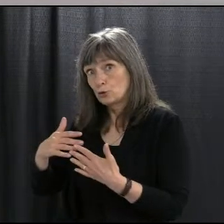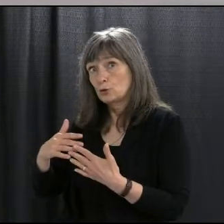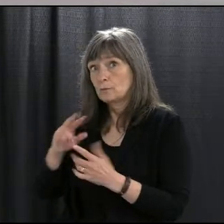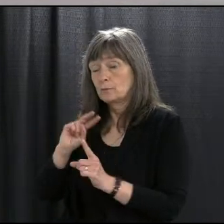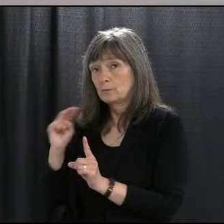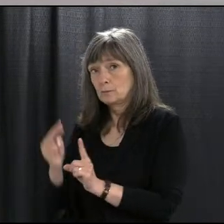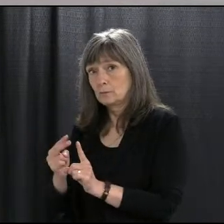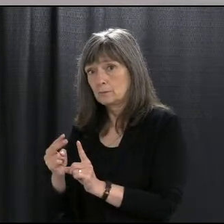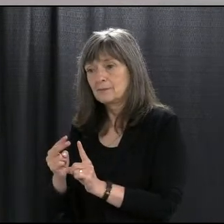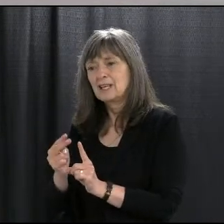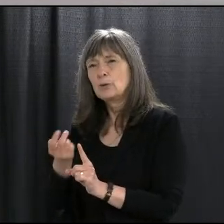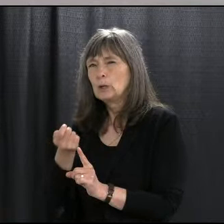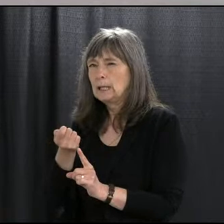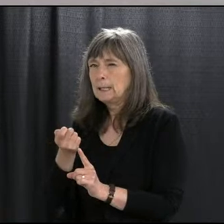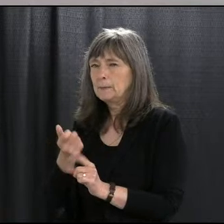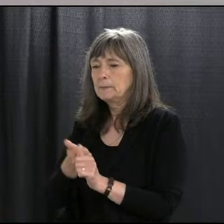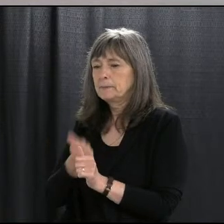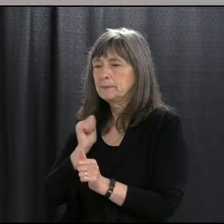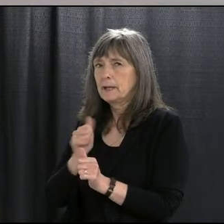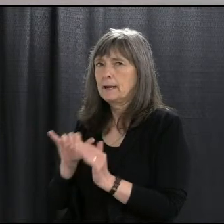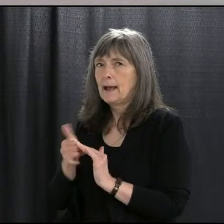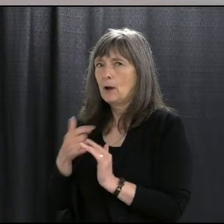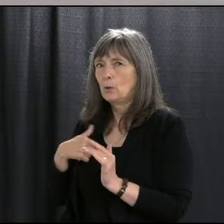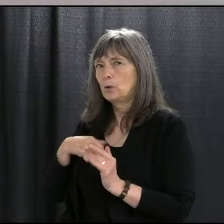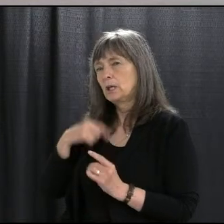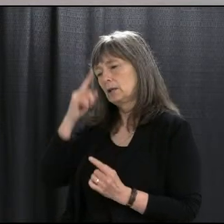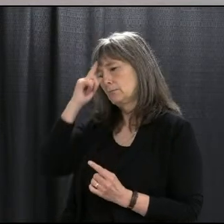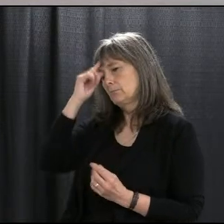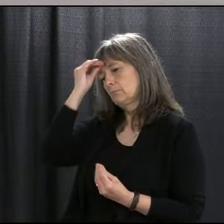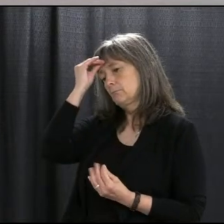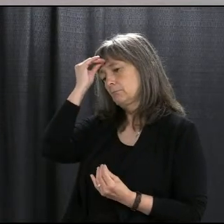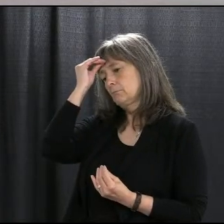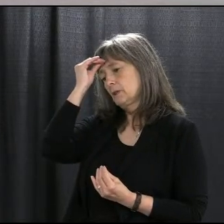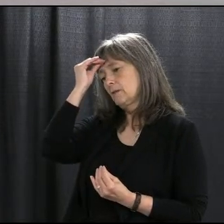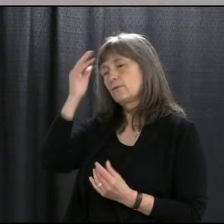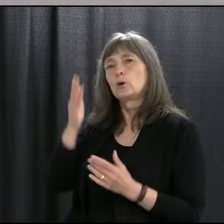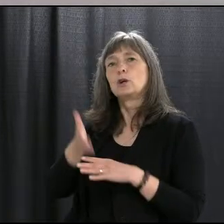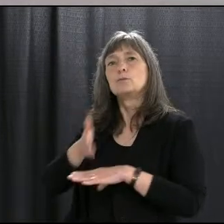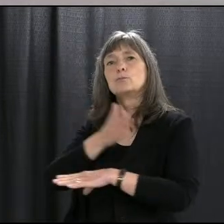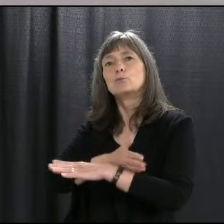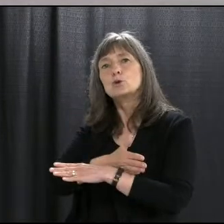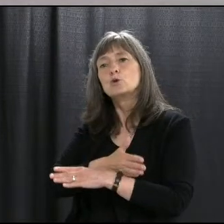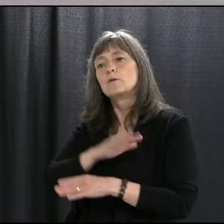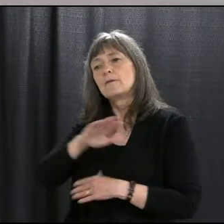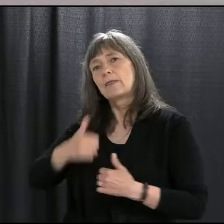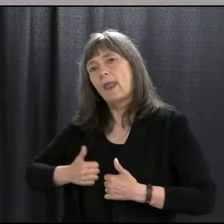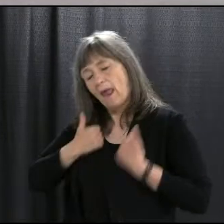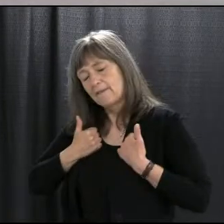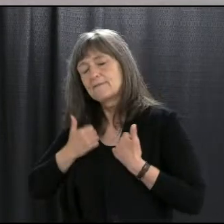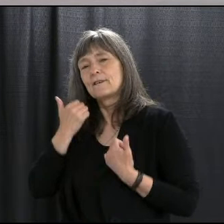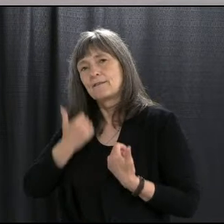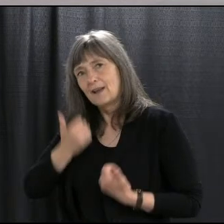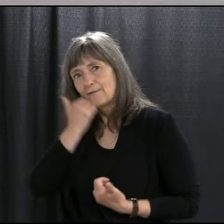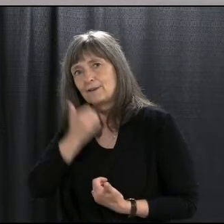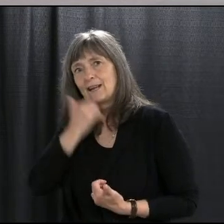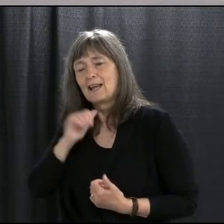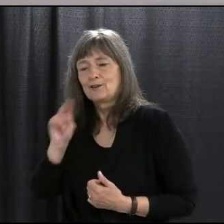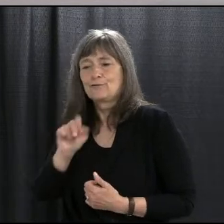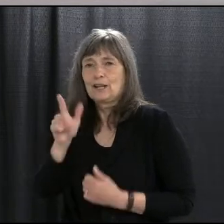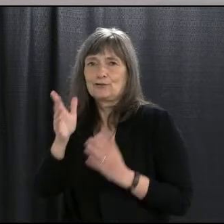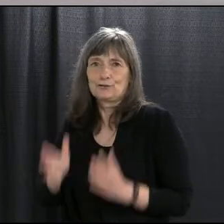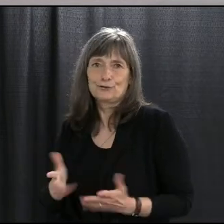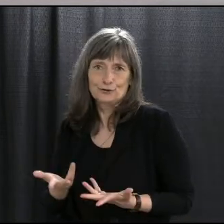we're a bit behind in our thinking about how we can improve the social determinants of health. But I think this year that we will act